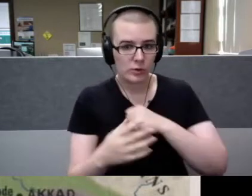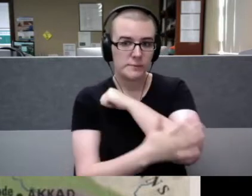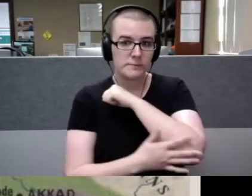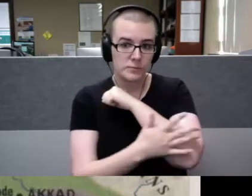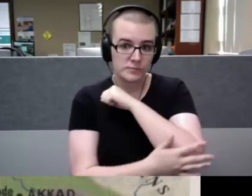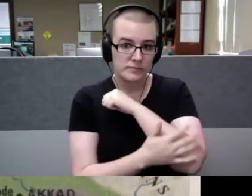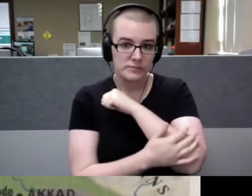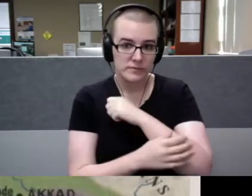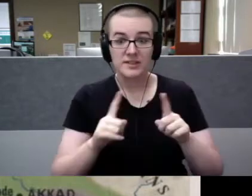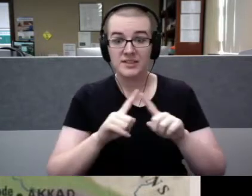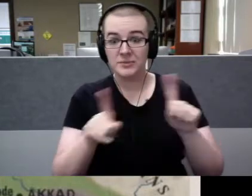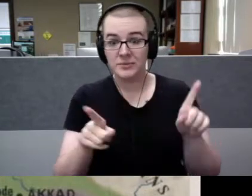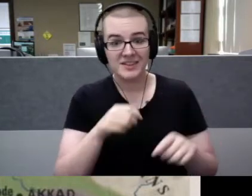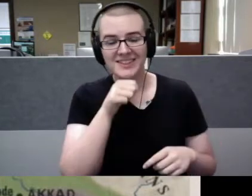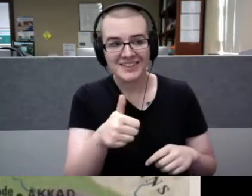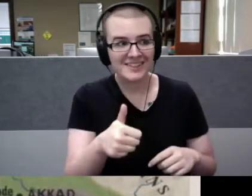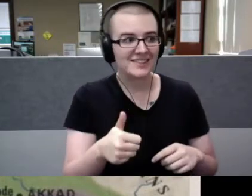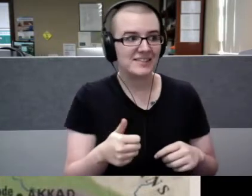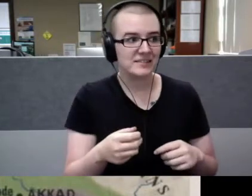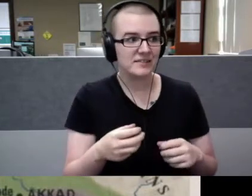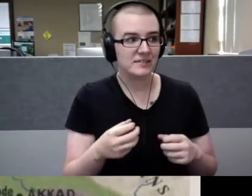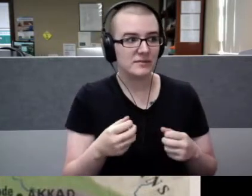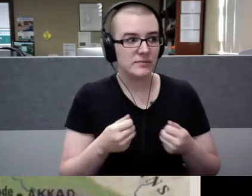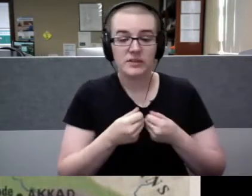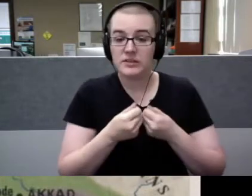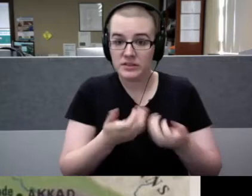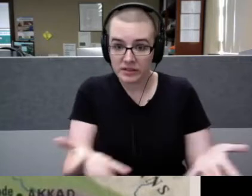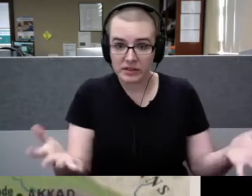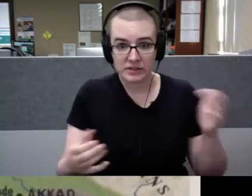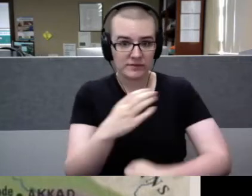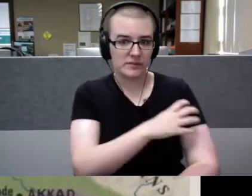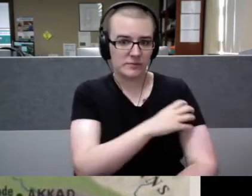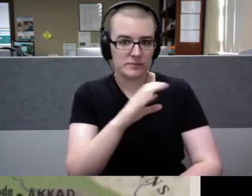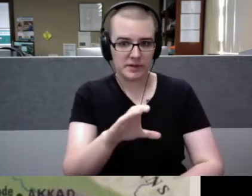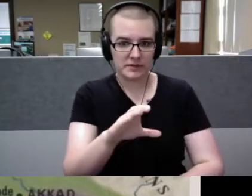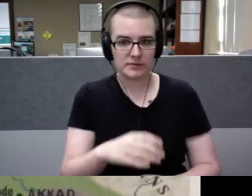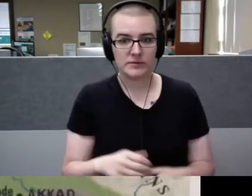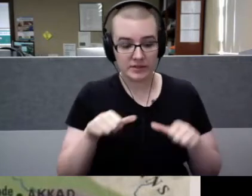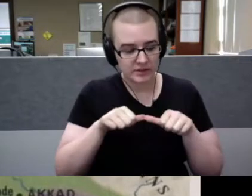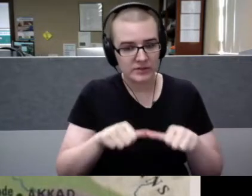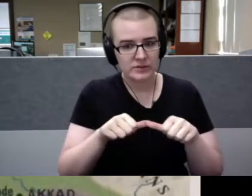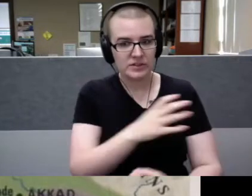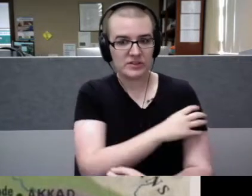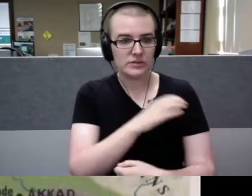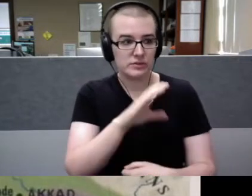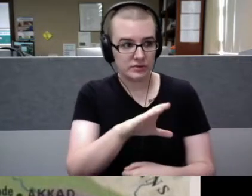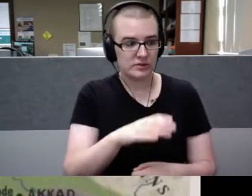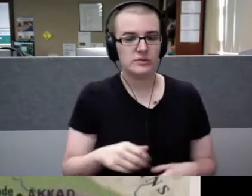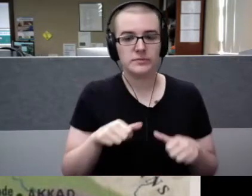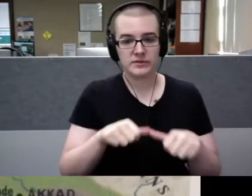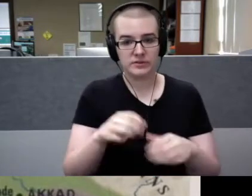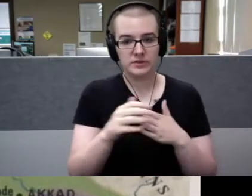not step down, and will become the full leader of that nation or nation-state.